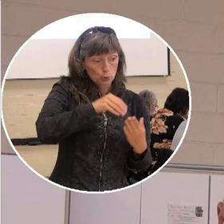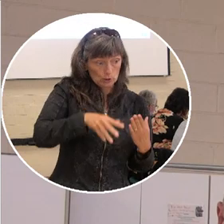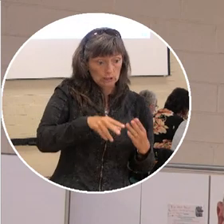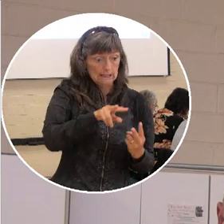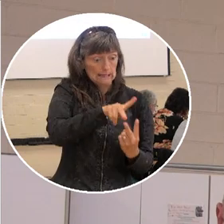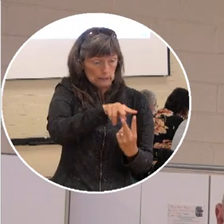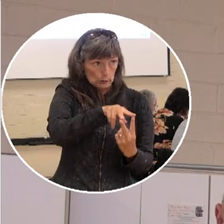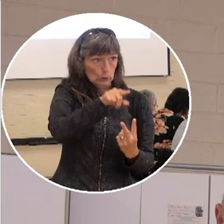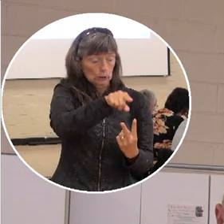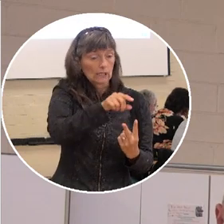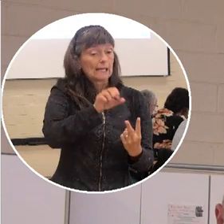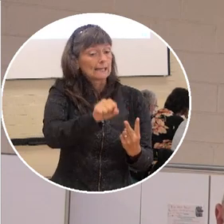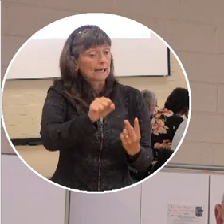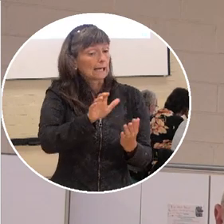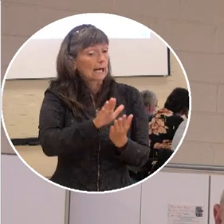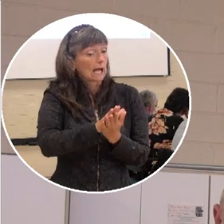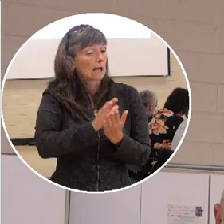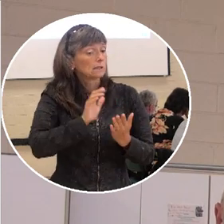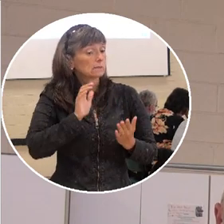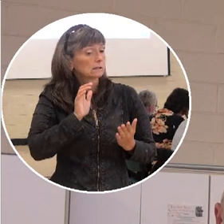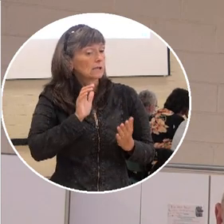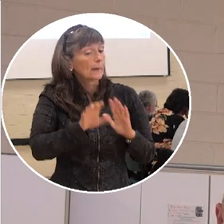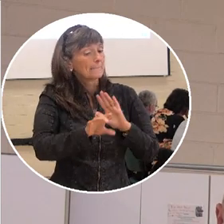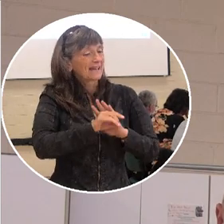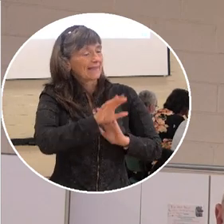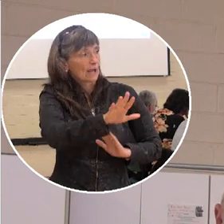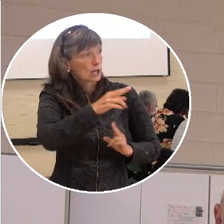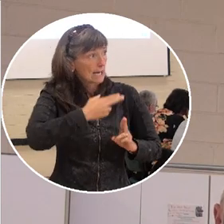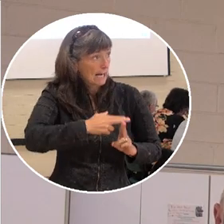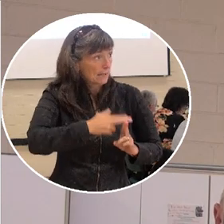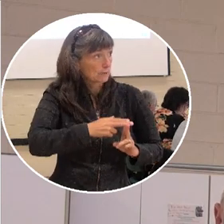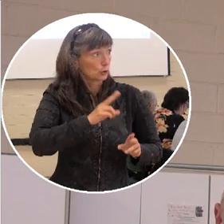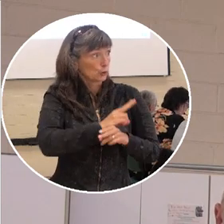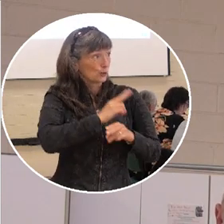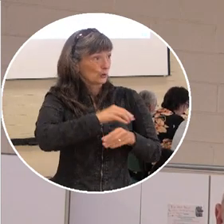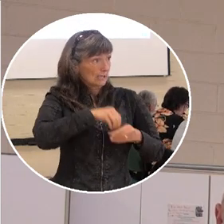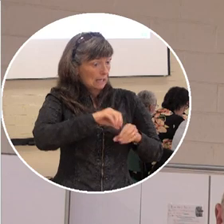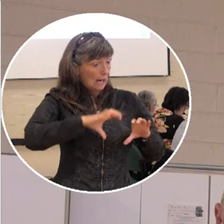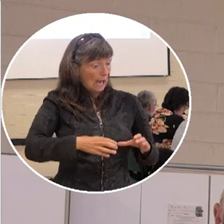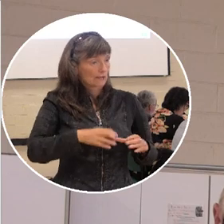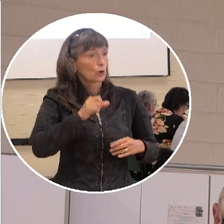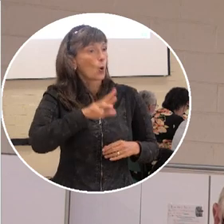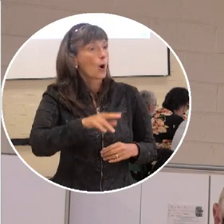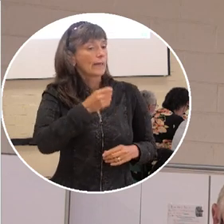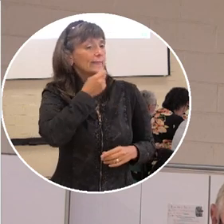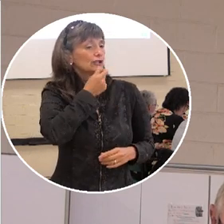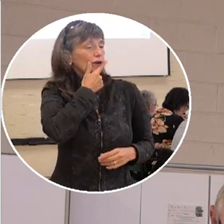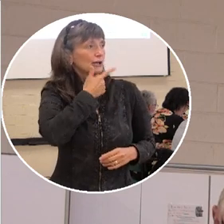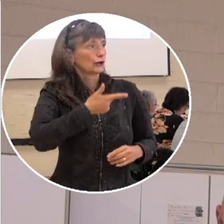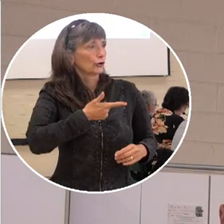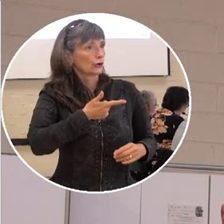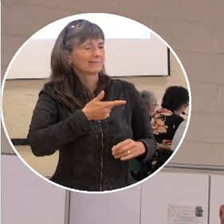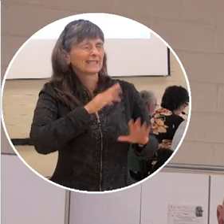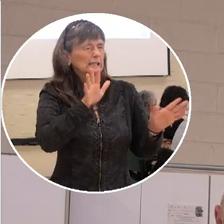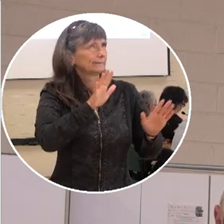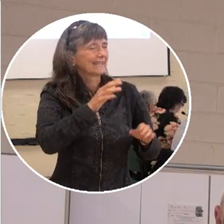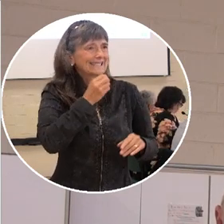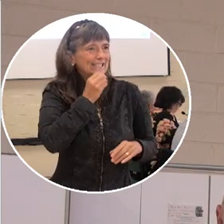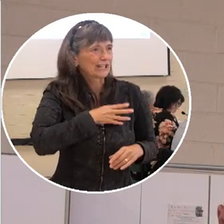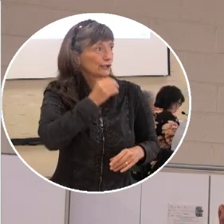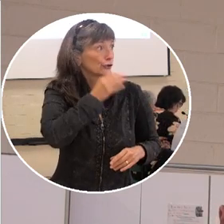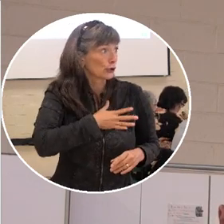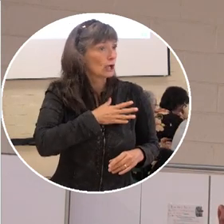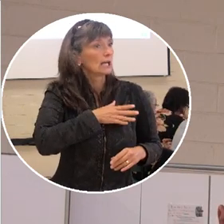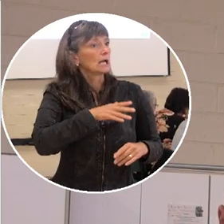that a preferred or chosen name and or gender be used on school records rather than the student's